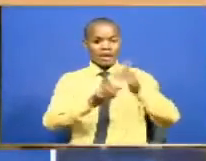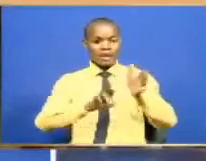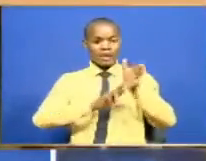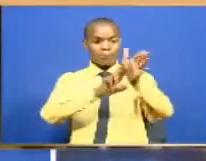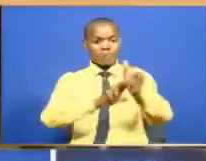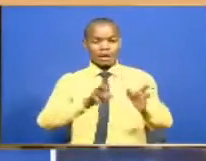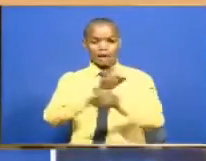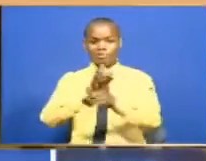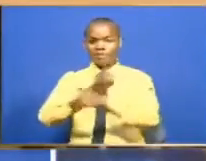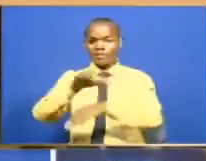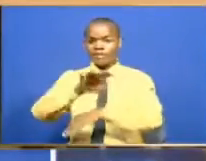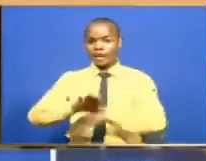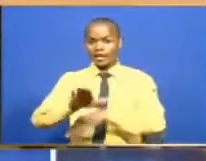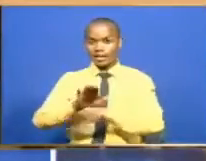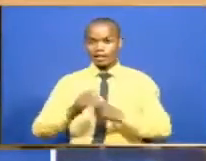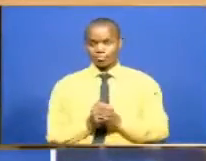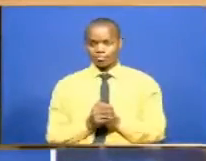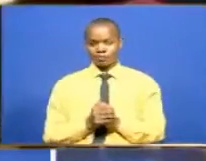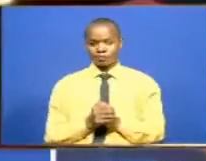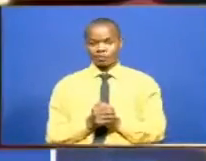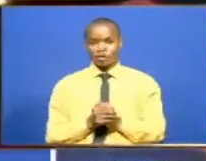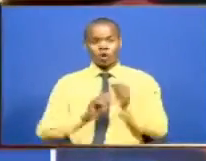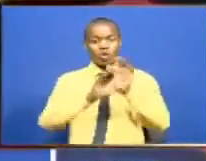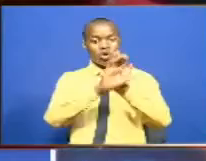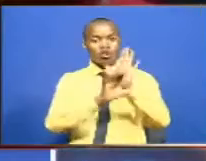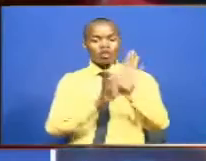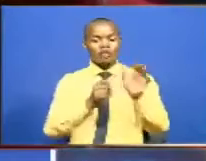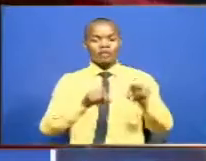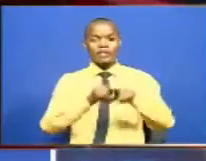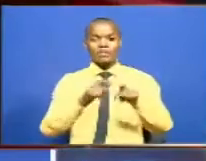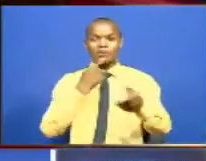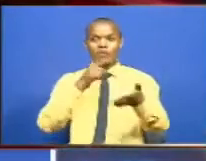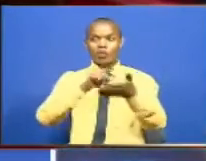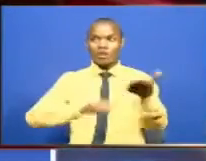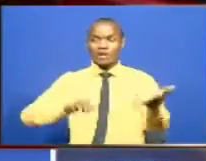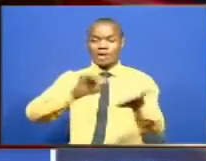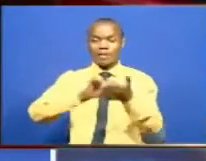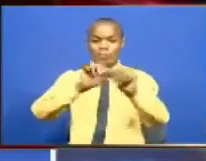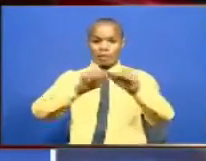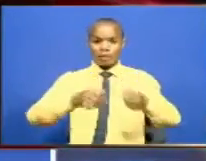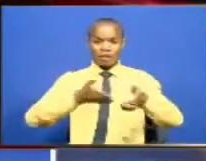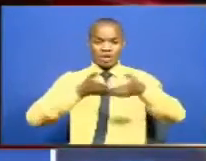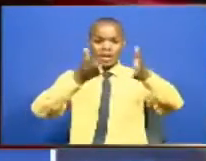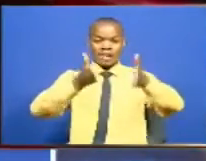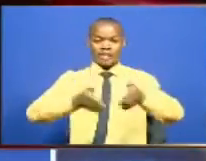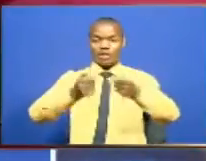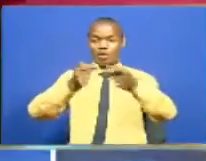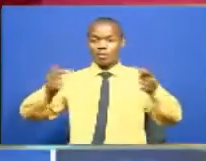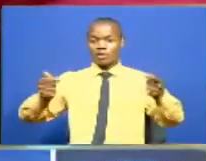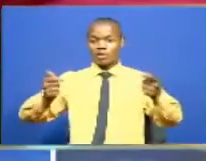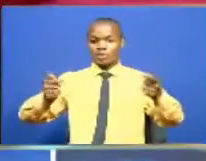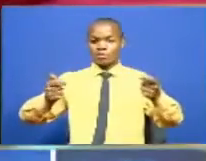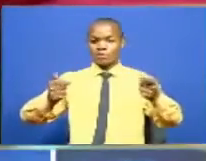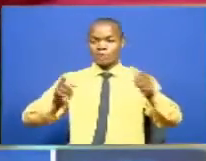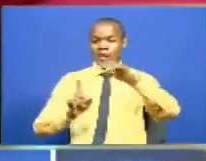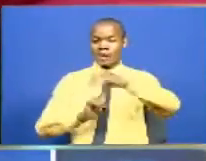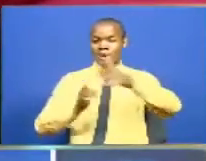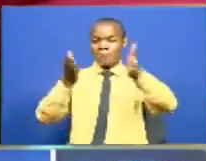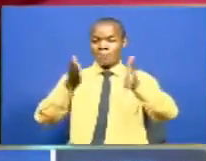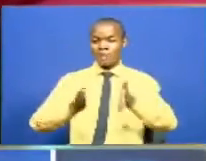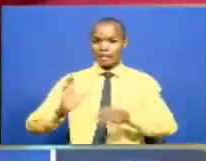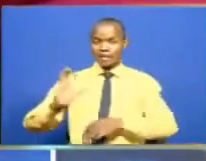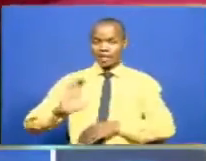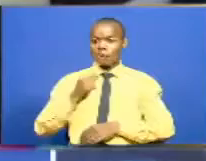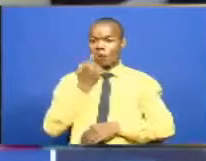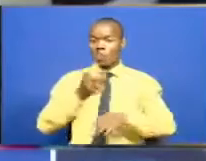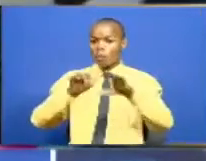areas. Further, the amendment proposes to include the leader of official opposition, cabinet ministers who are not members of the